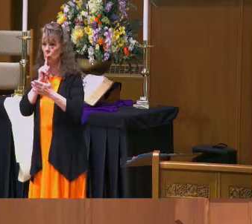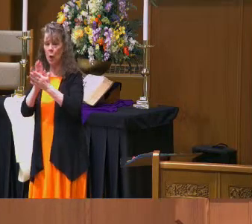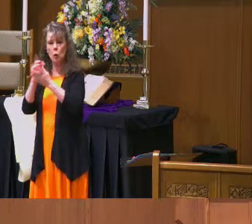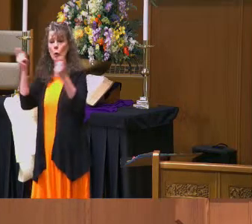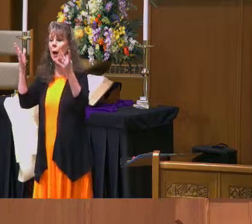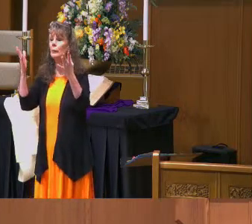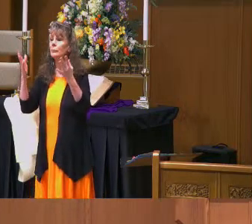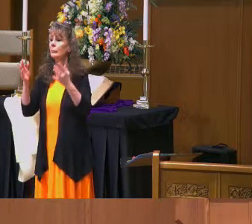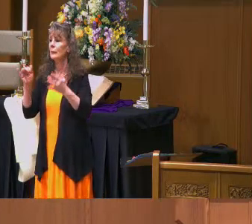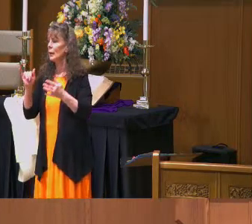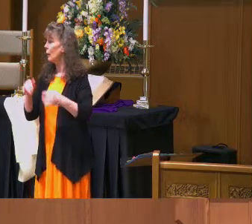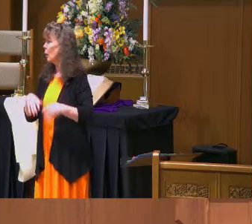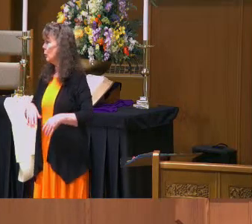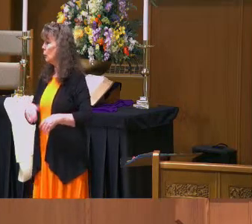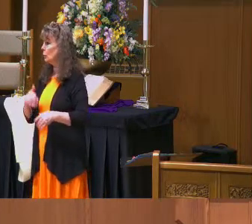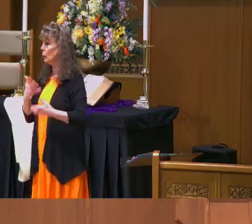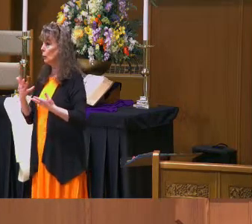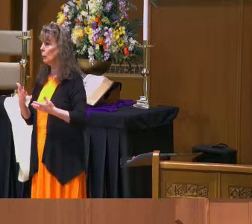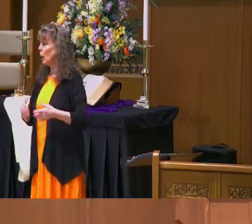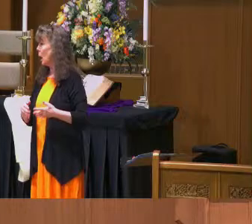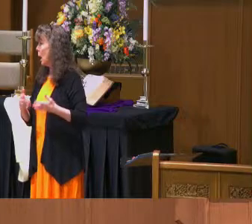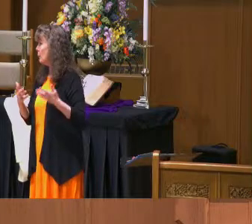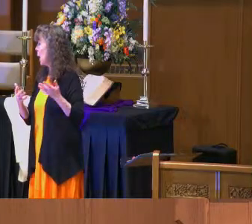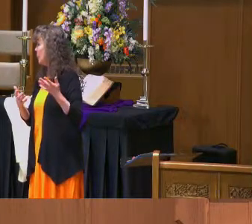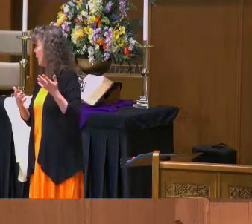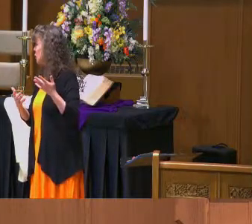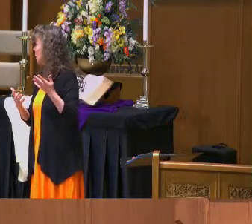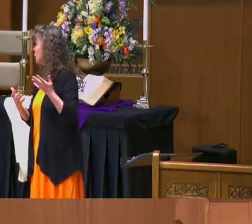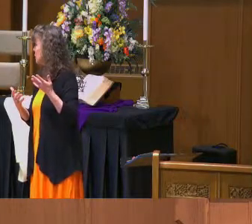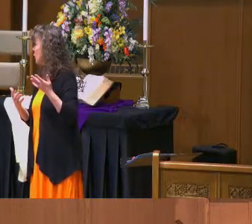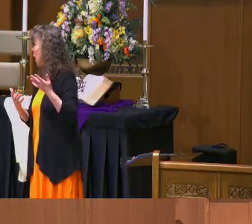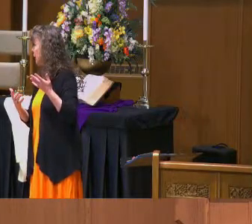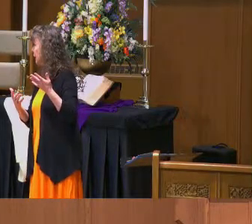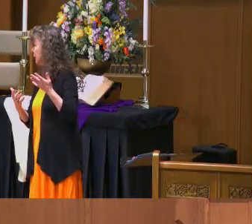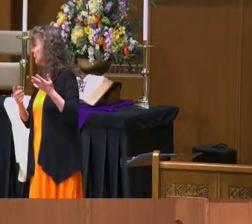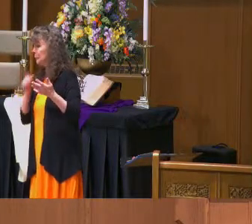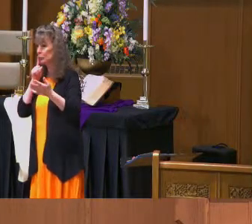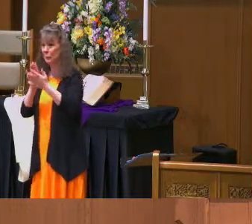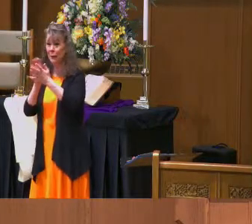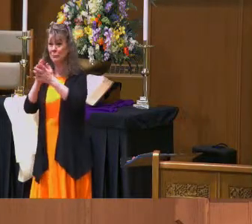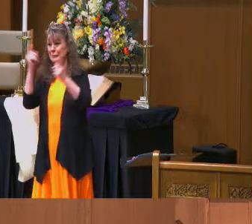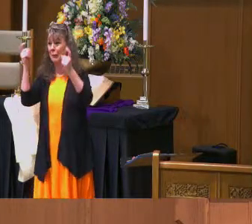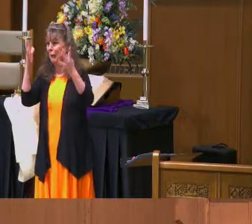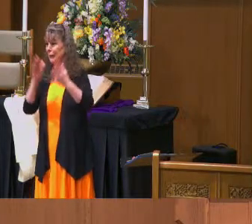That's such a sad one, Missy. Hallelujah.